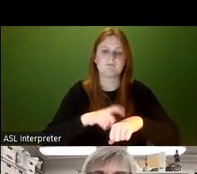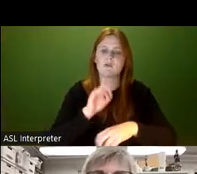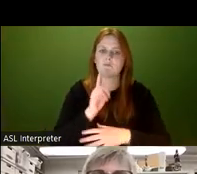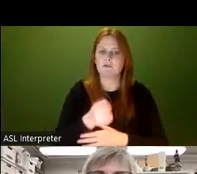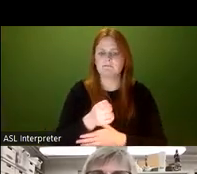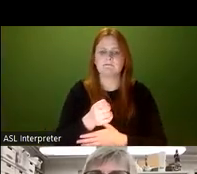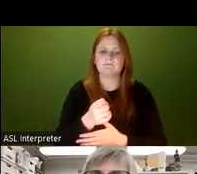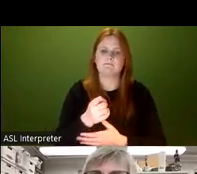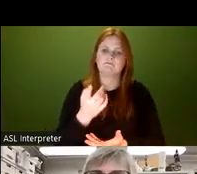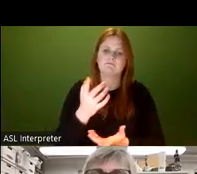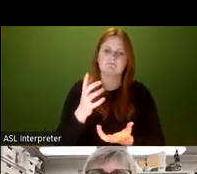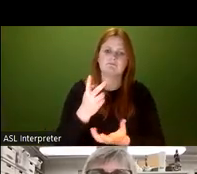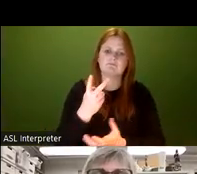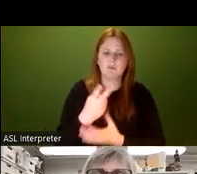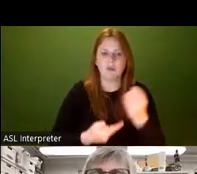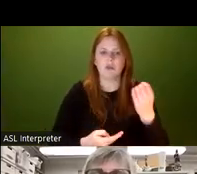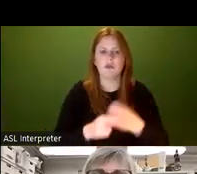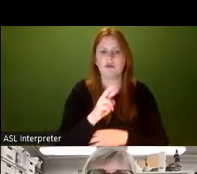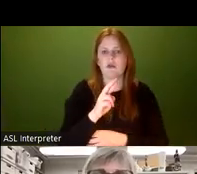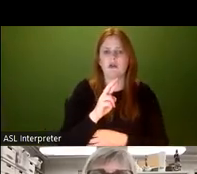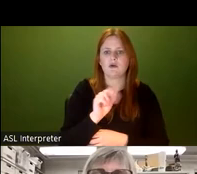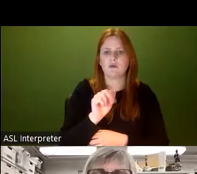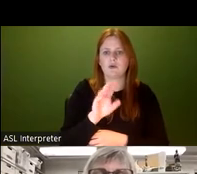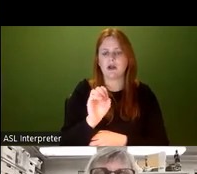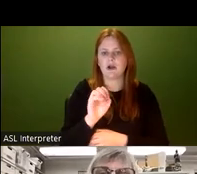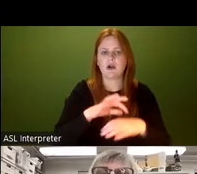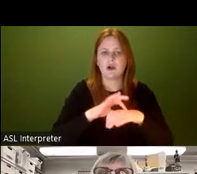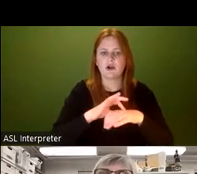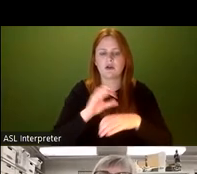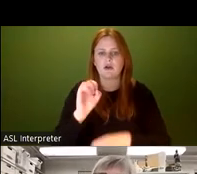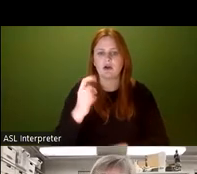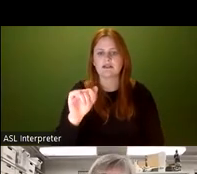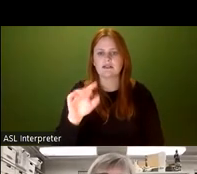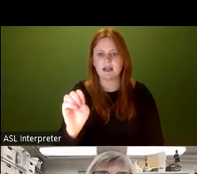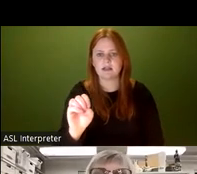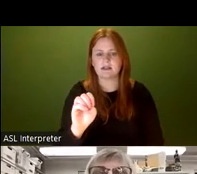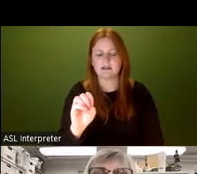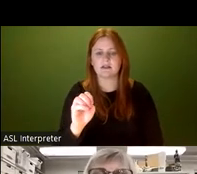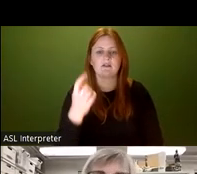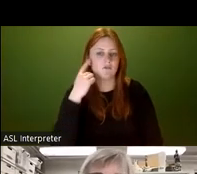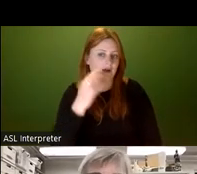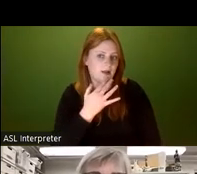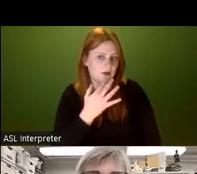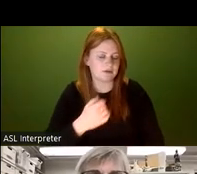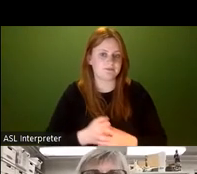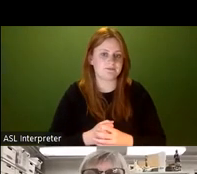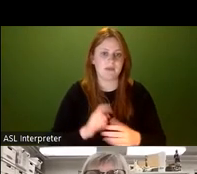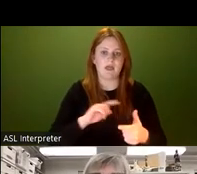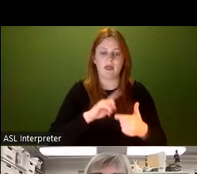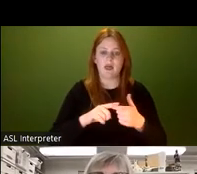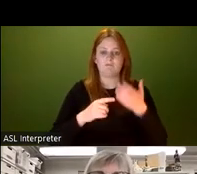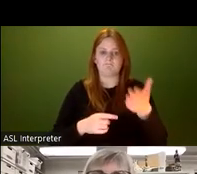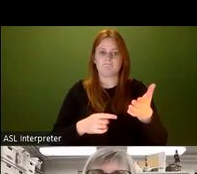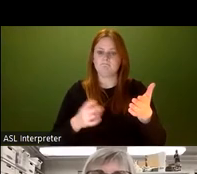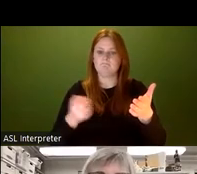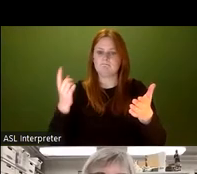rare earth oxides for the color with some commercial stains. Then this happened.